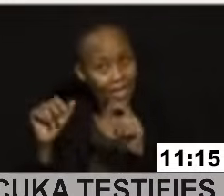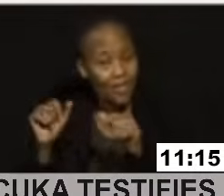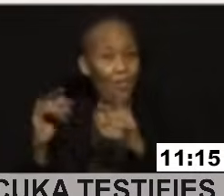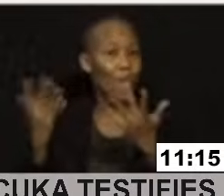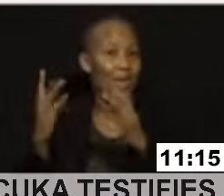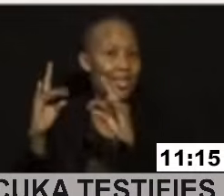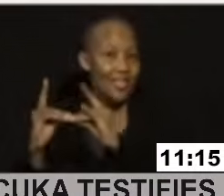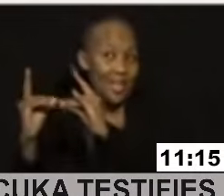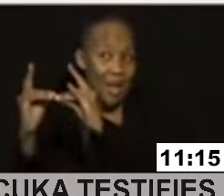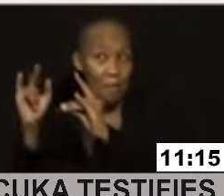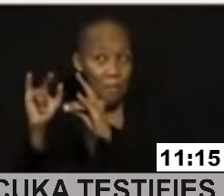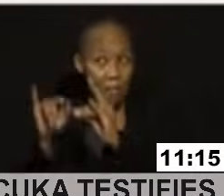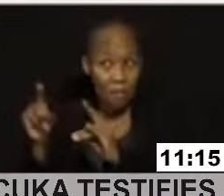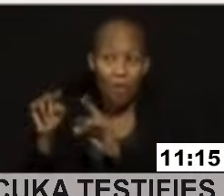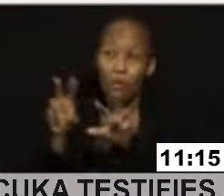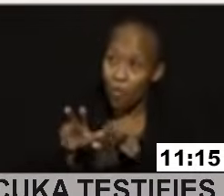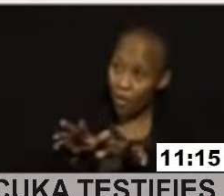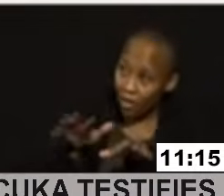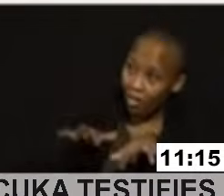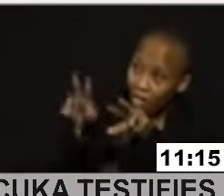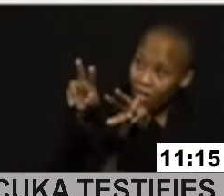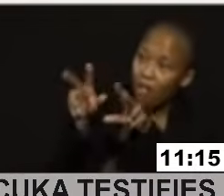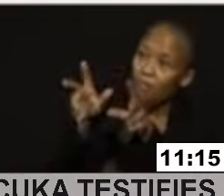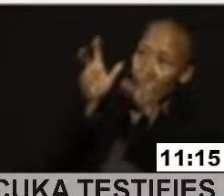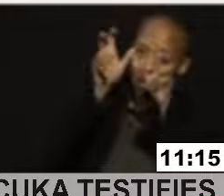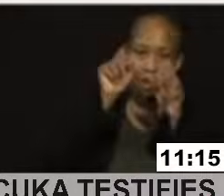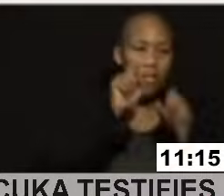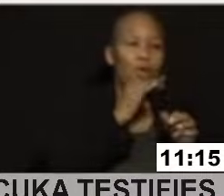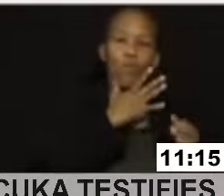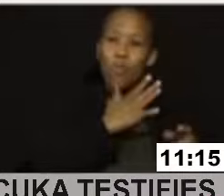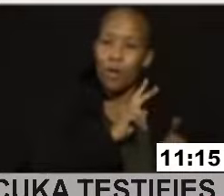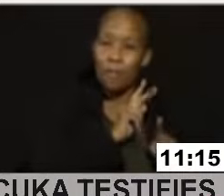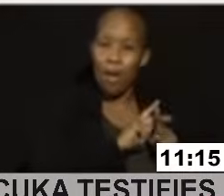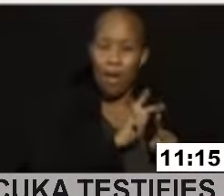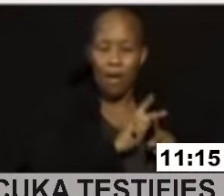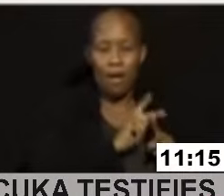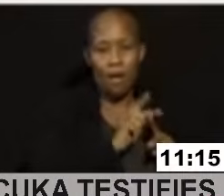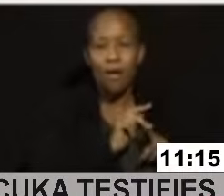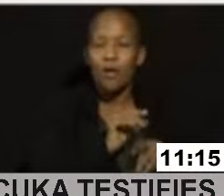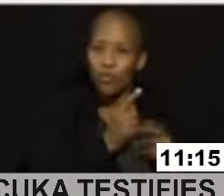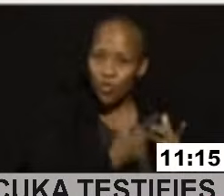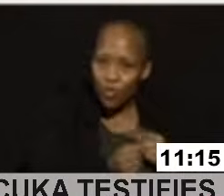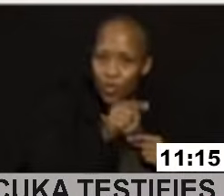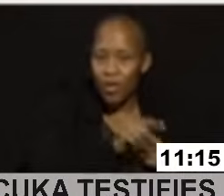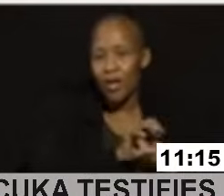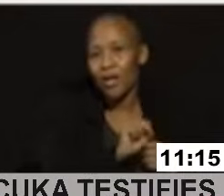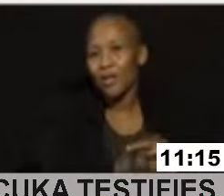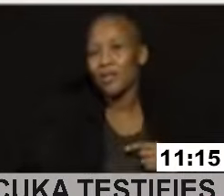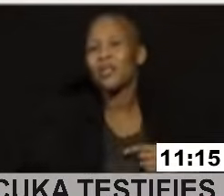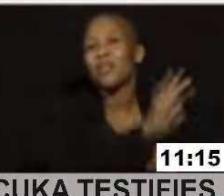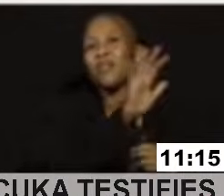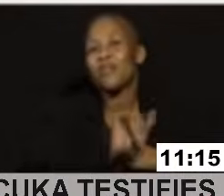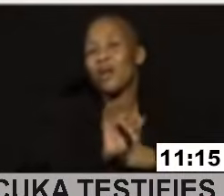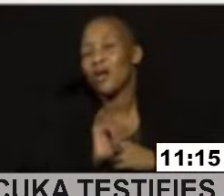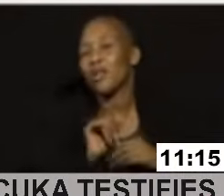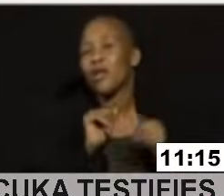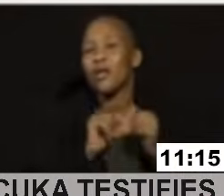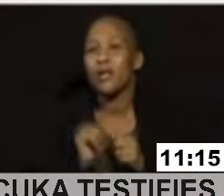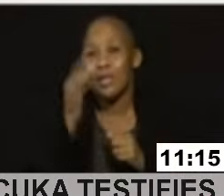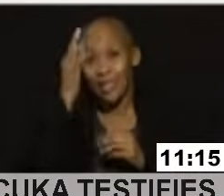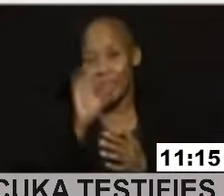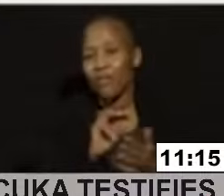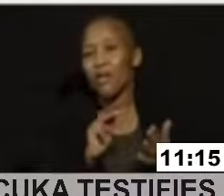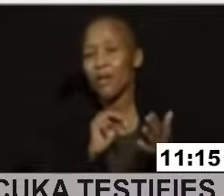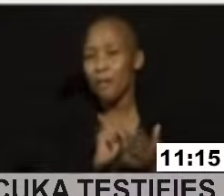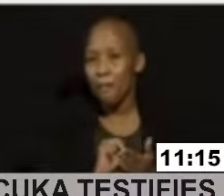then detained because of the chairman of the Mandela Birthday Committee. I was detained under the state of emergency, spent a month